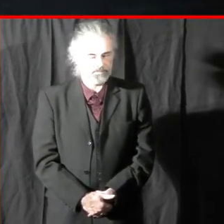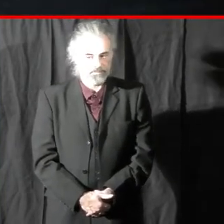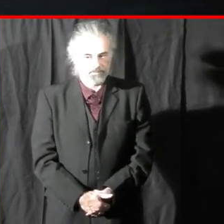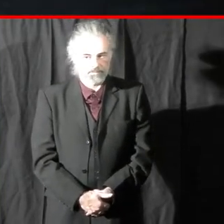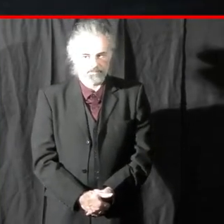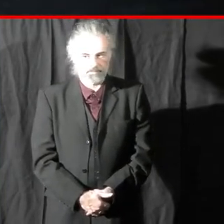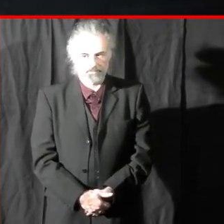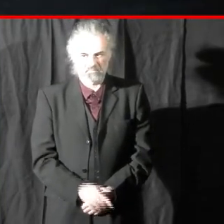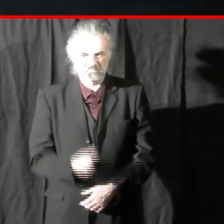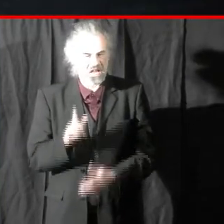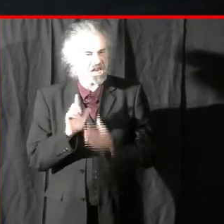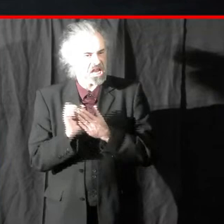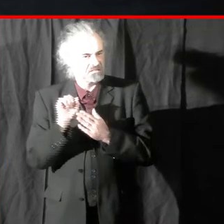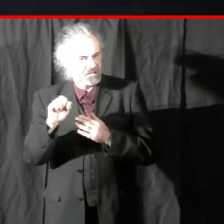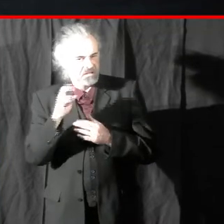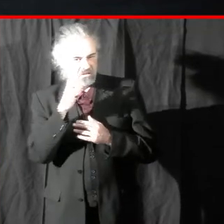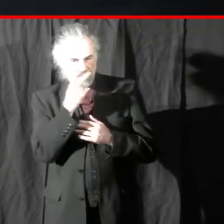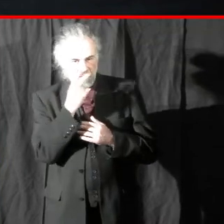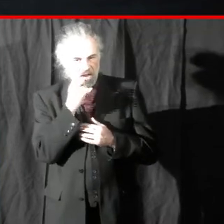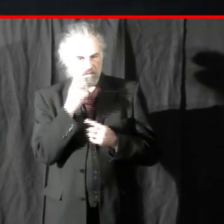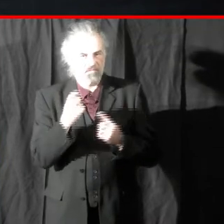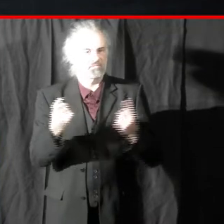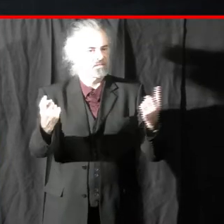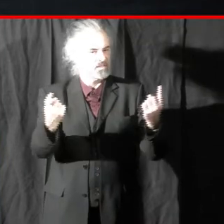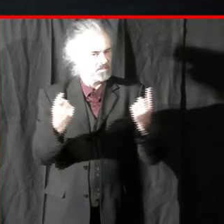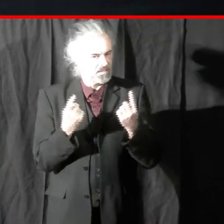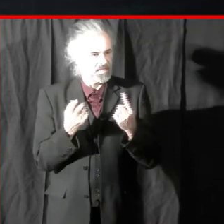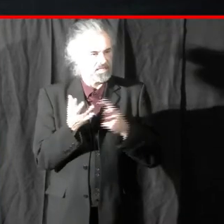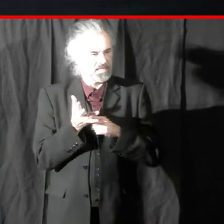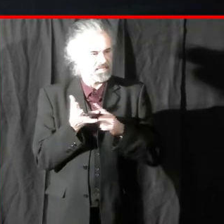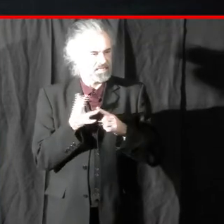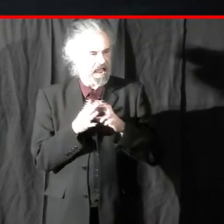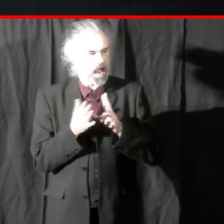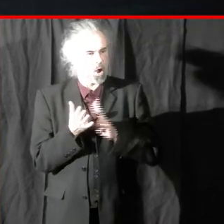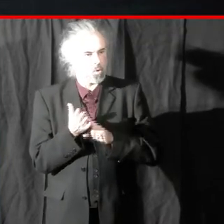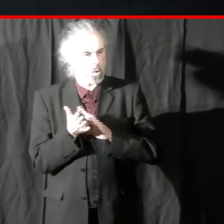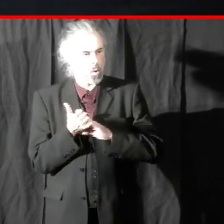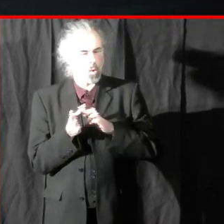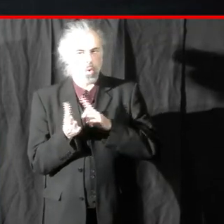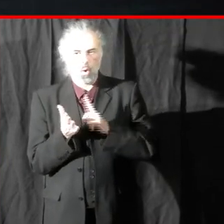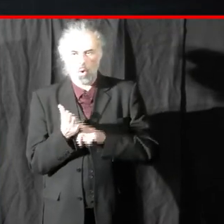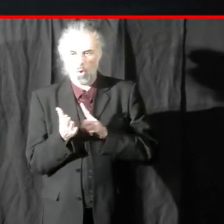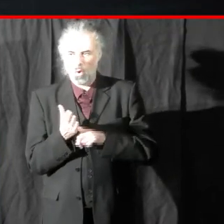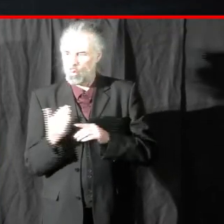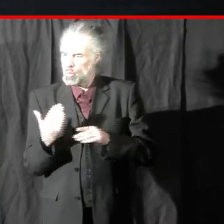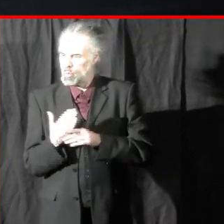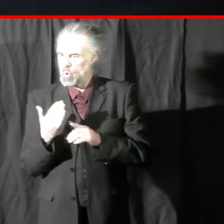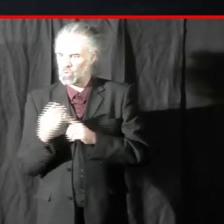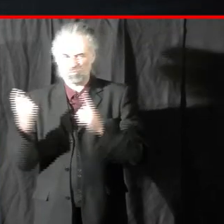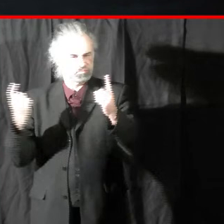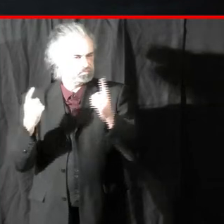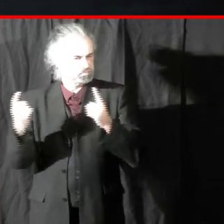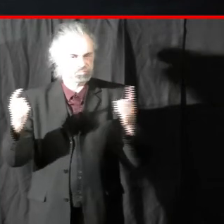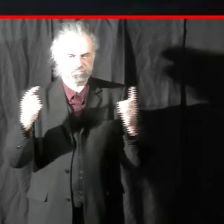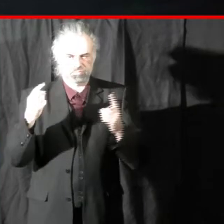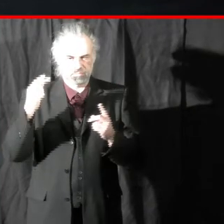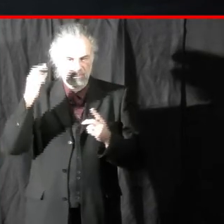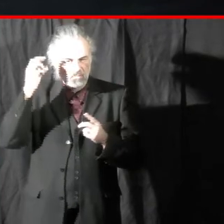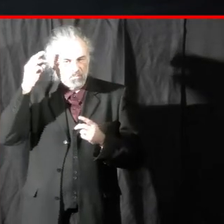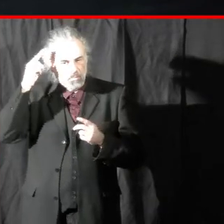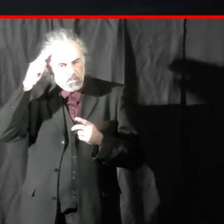Later that night, we come to the town hall and workers are there, parents are there,